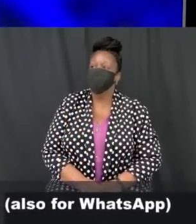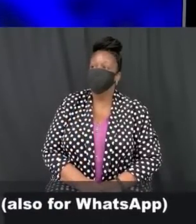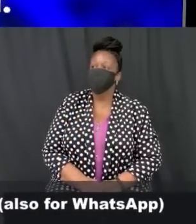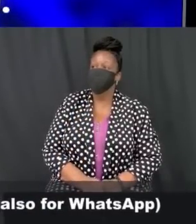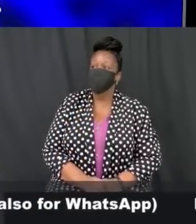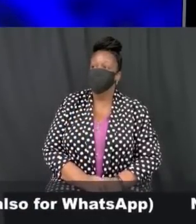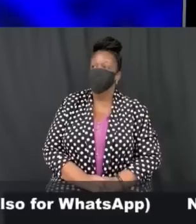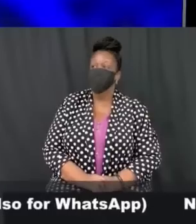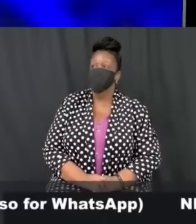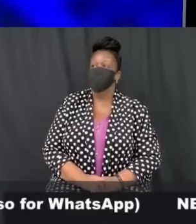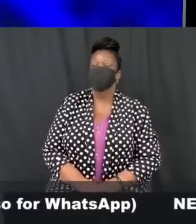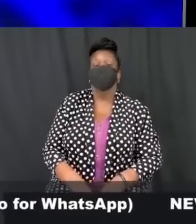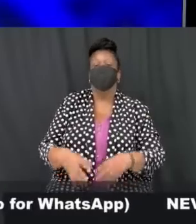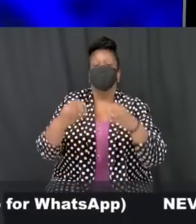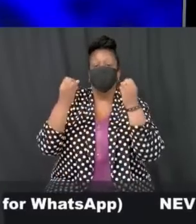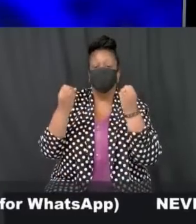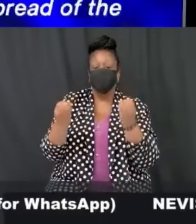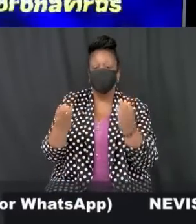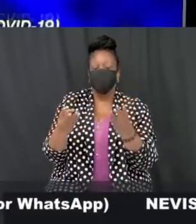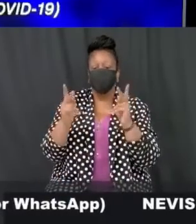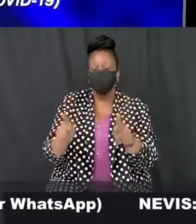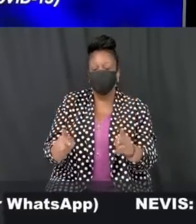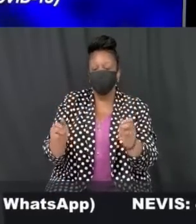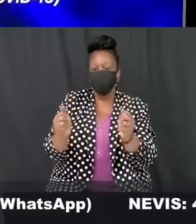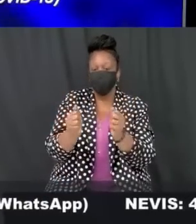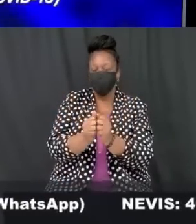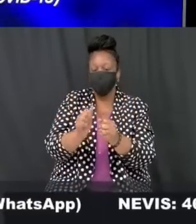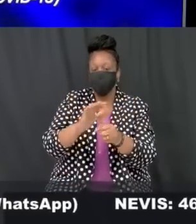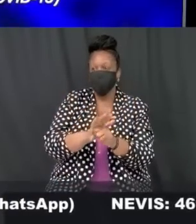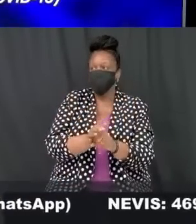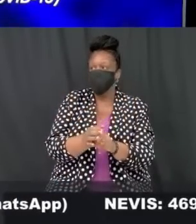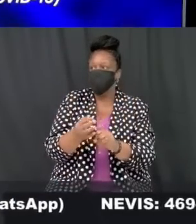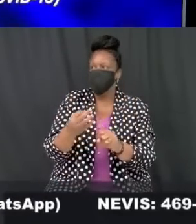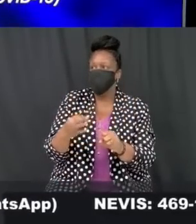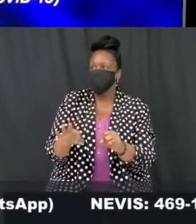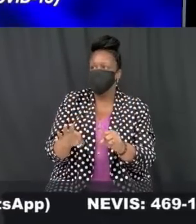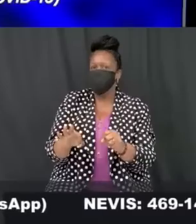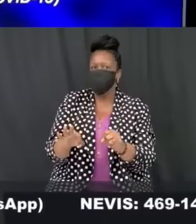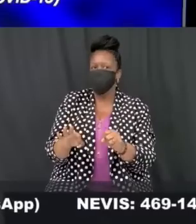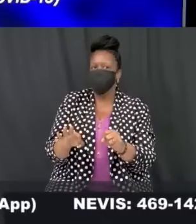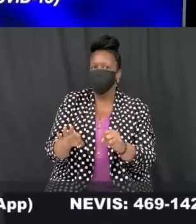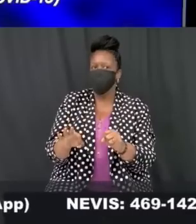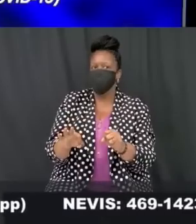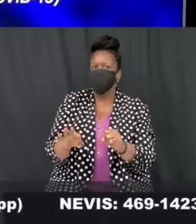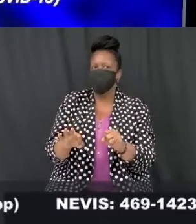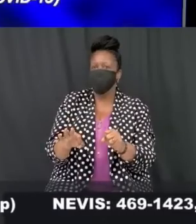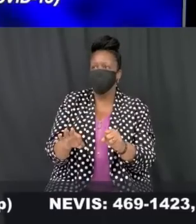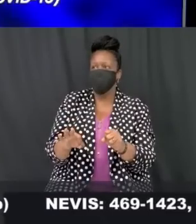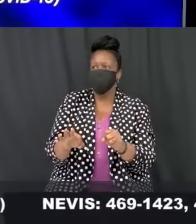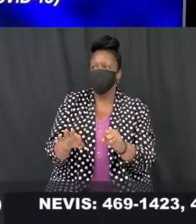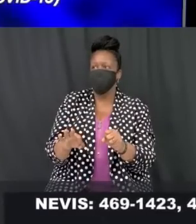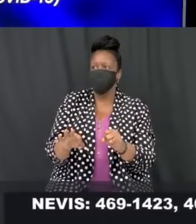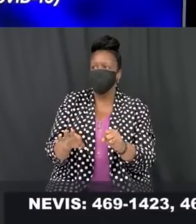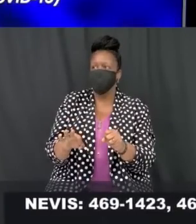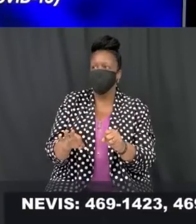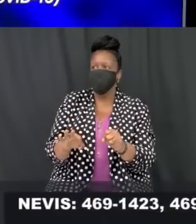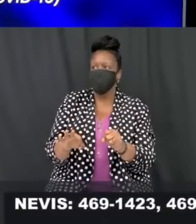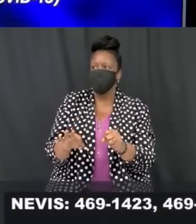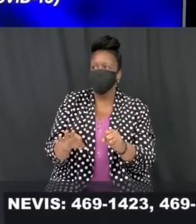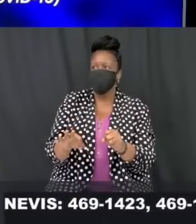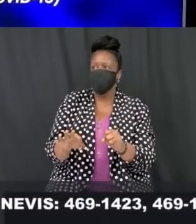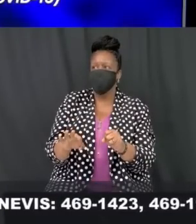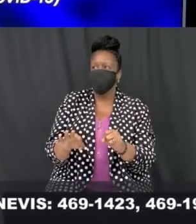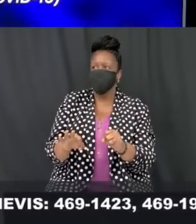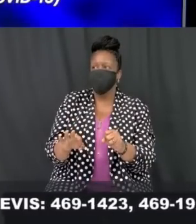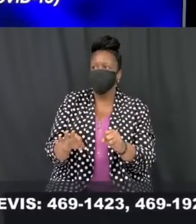How many active cases are on Nevis? How many have recovered? And